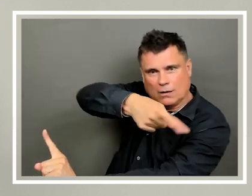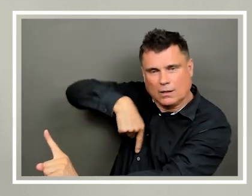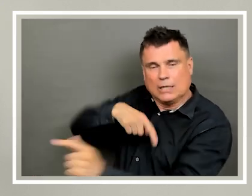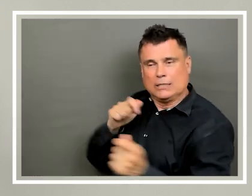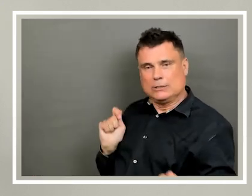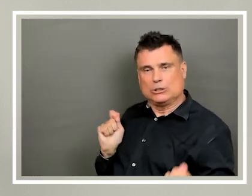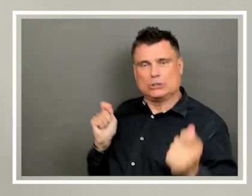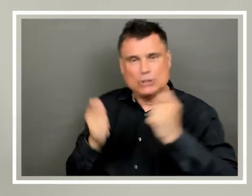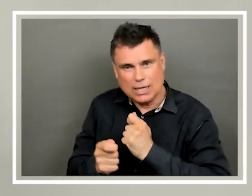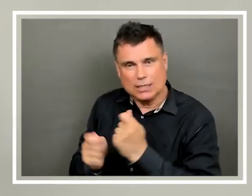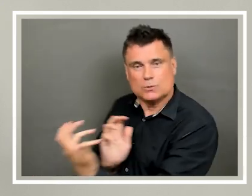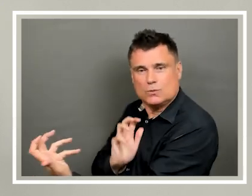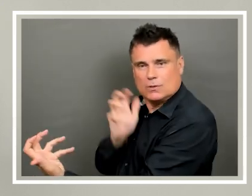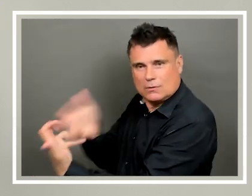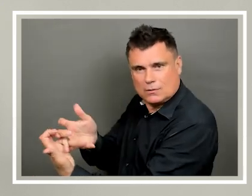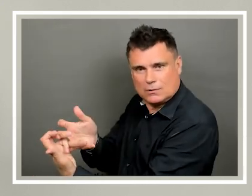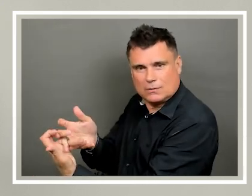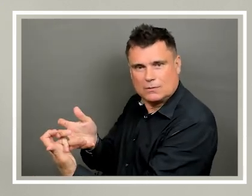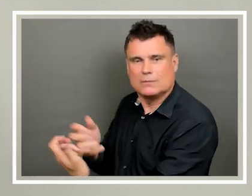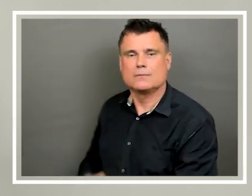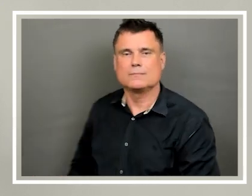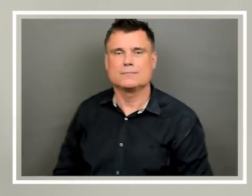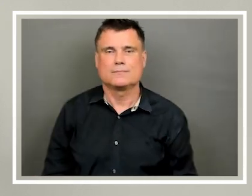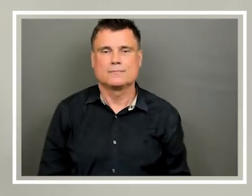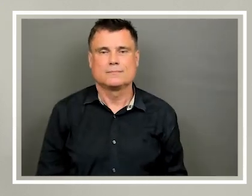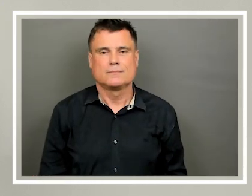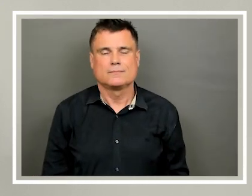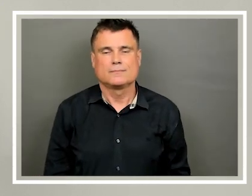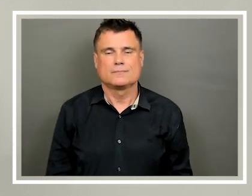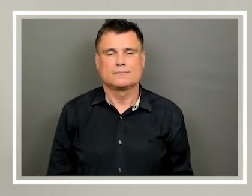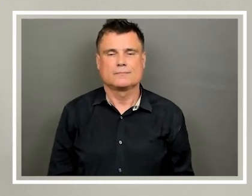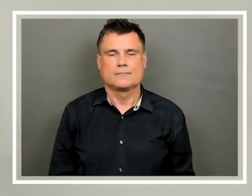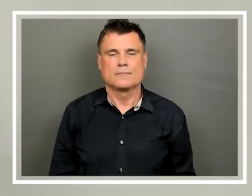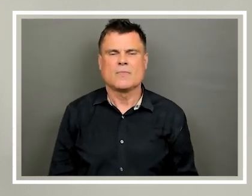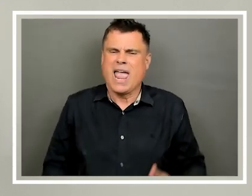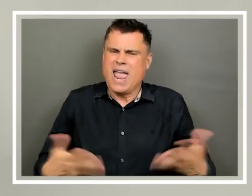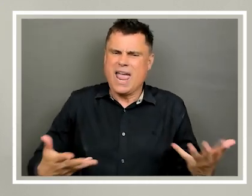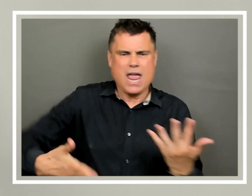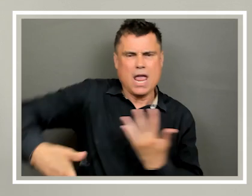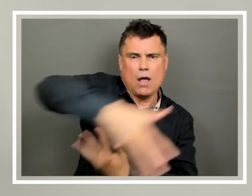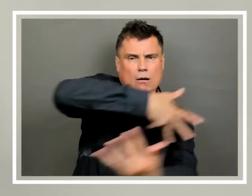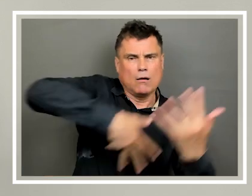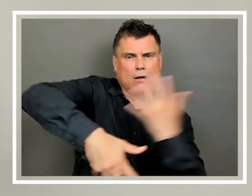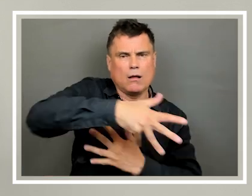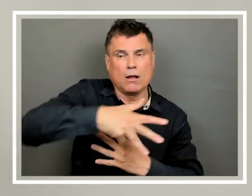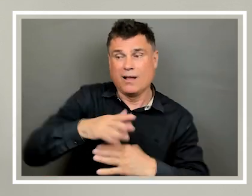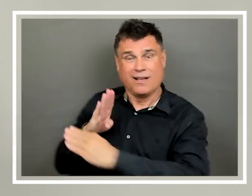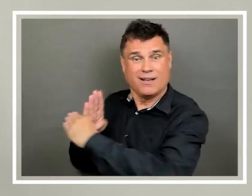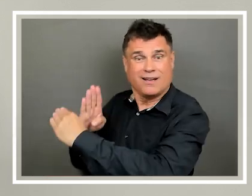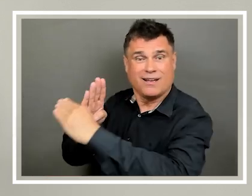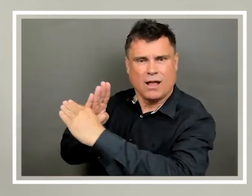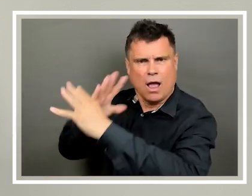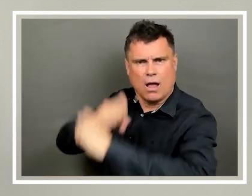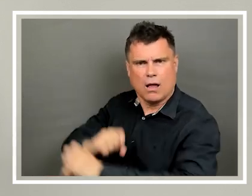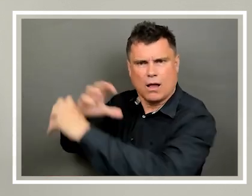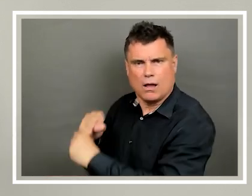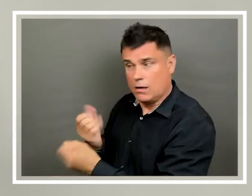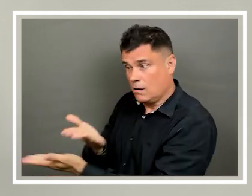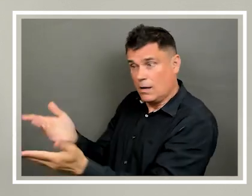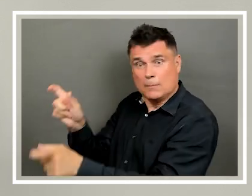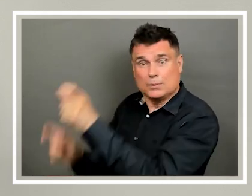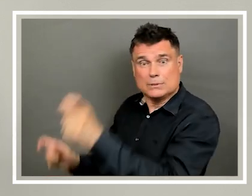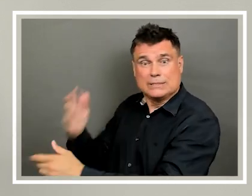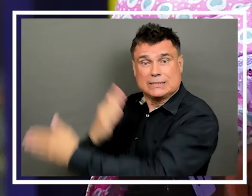it asks how should society change? How can society remove the barriers that are stopping persons